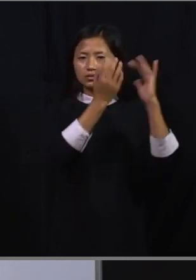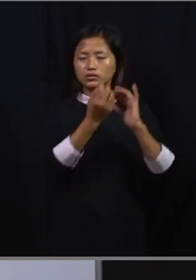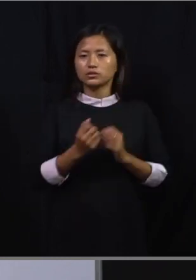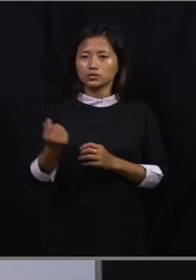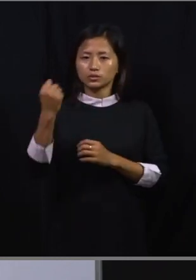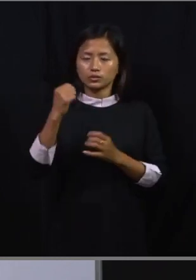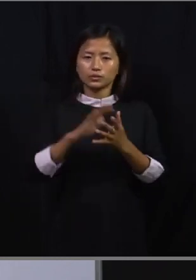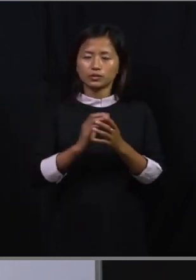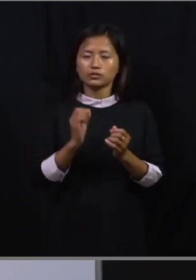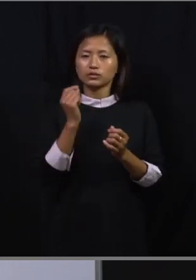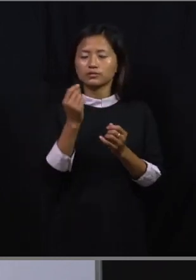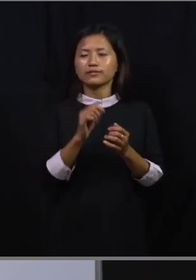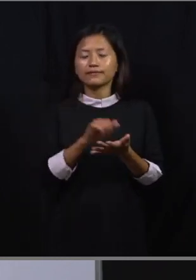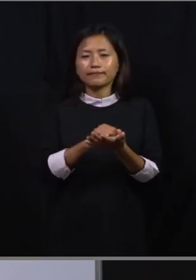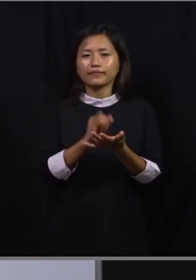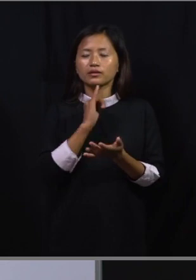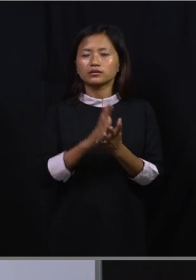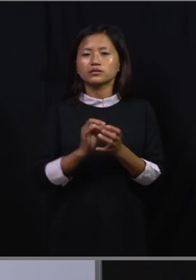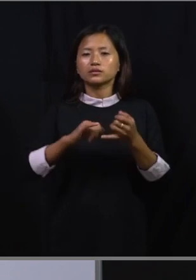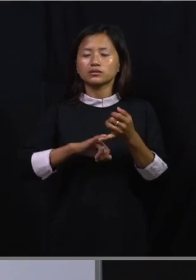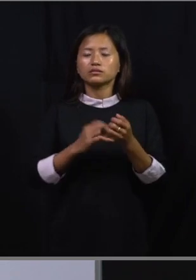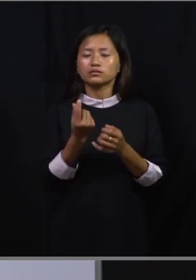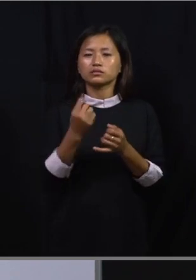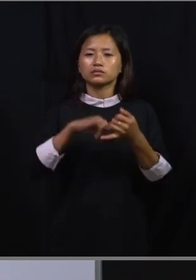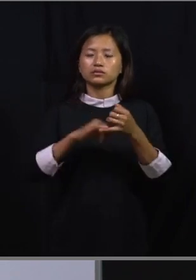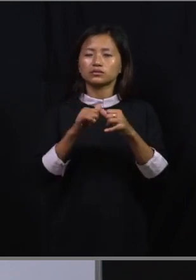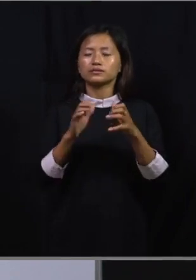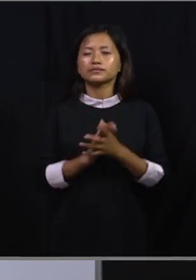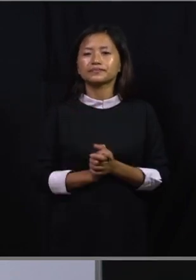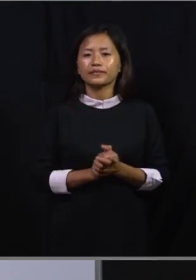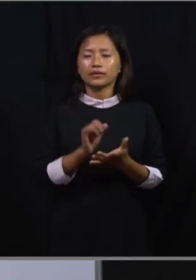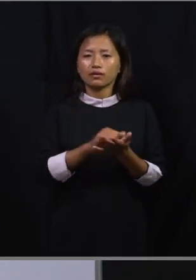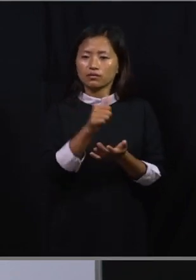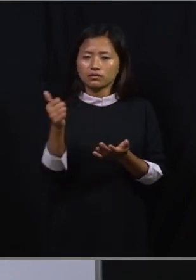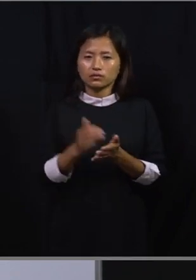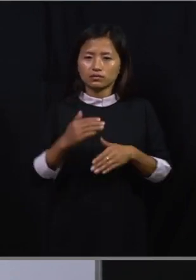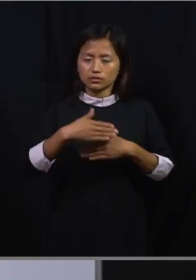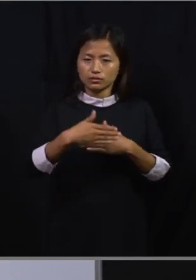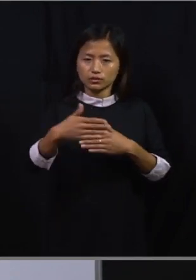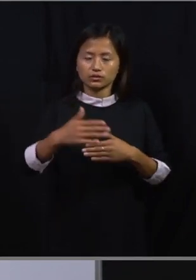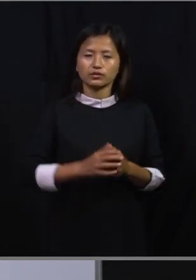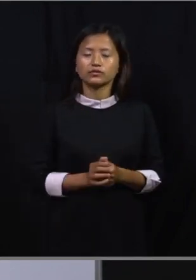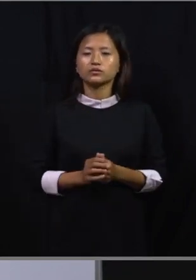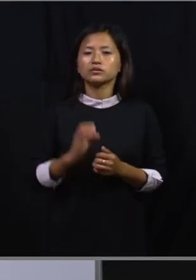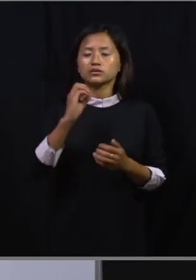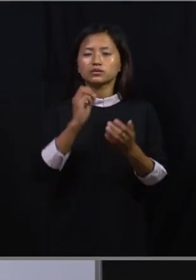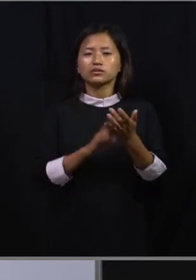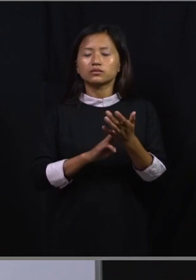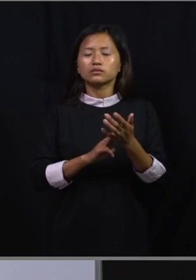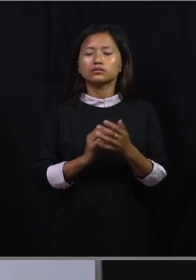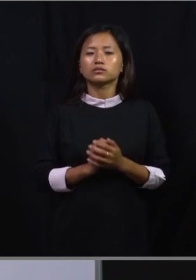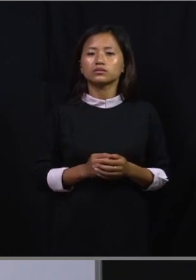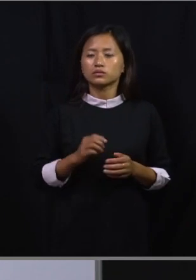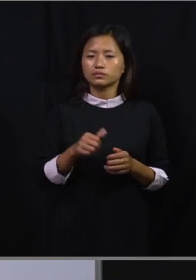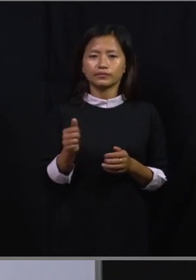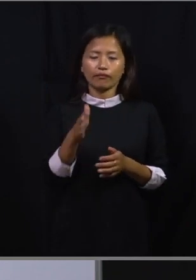that is USA. So it is not relevant. The other view says that the process of colonization is no